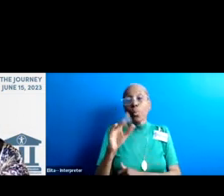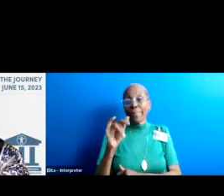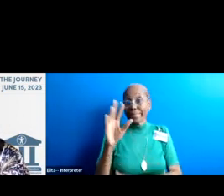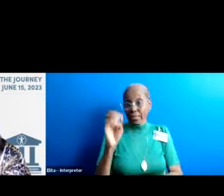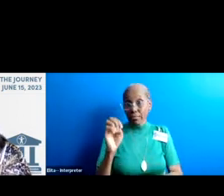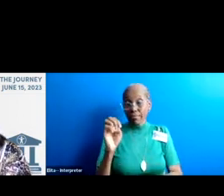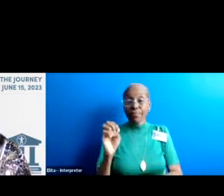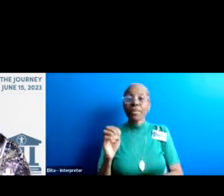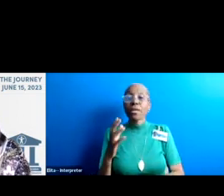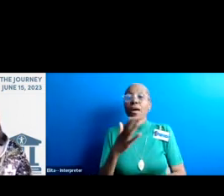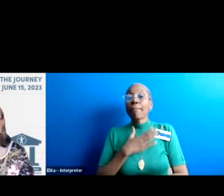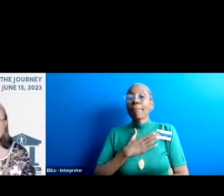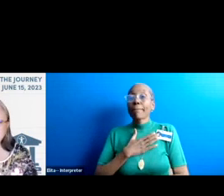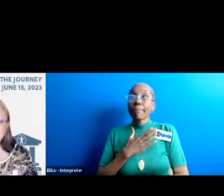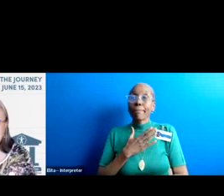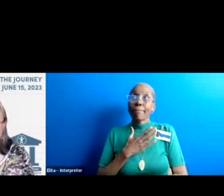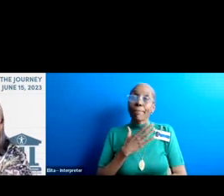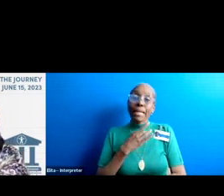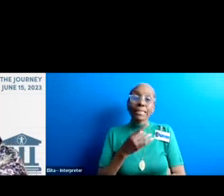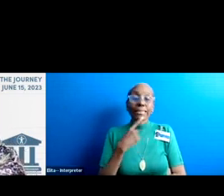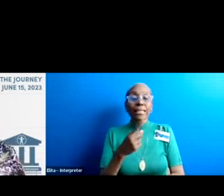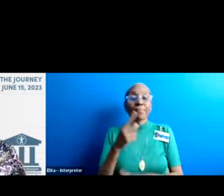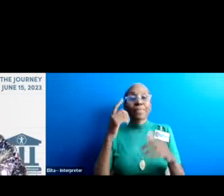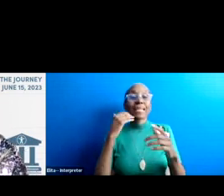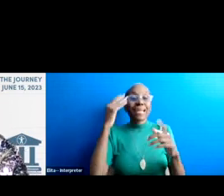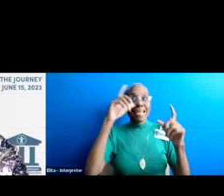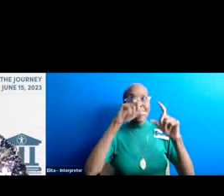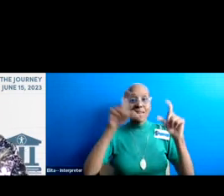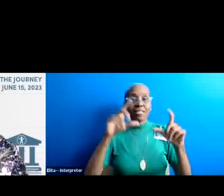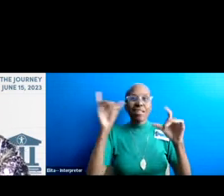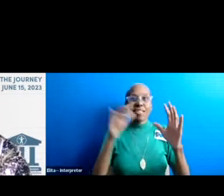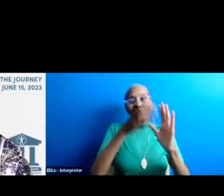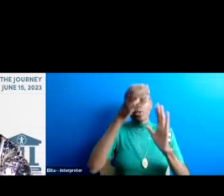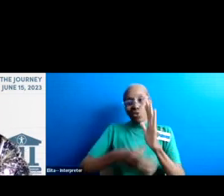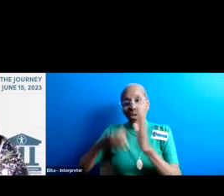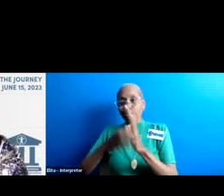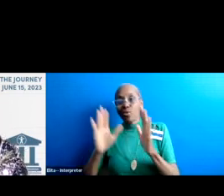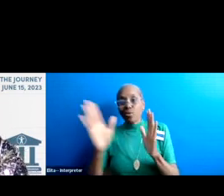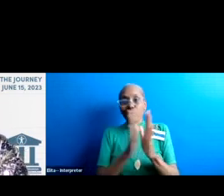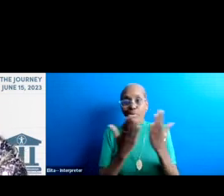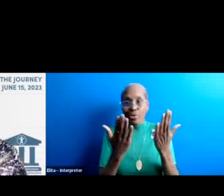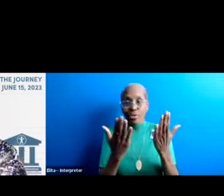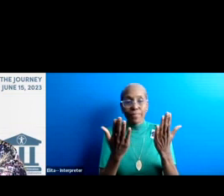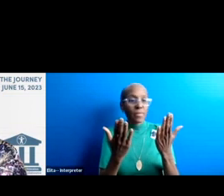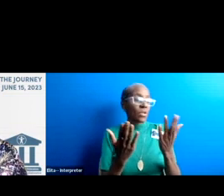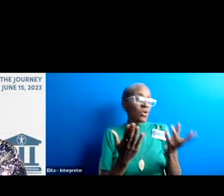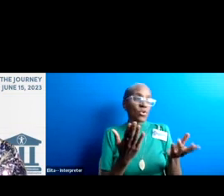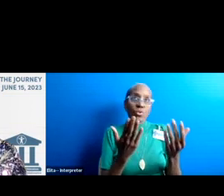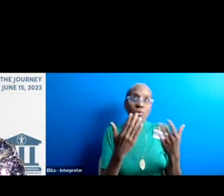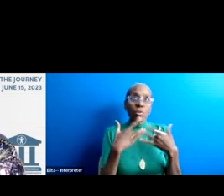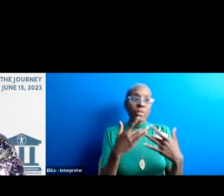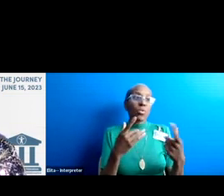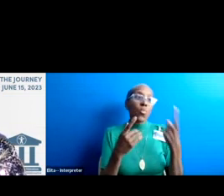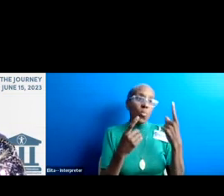I like to say is that headings are kind of like chapters in a book. So you only ever have